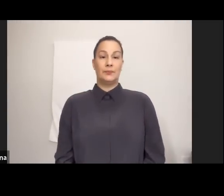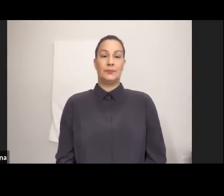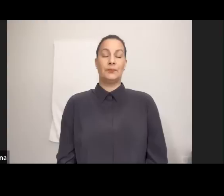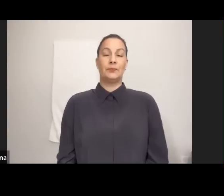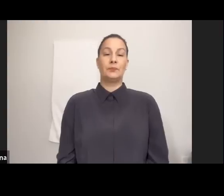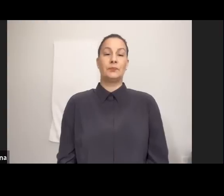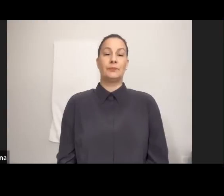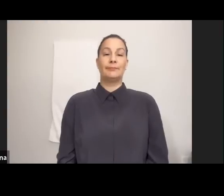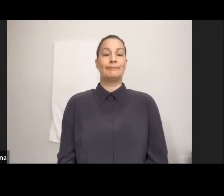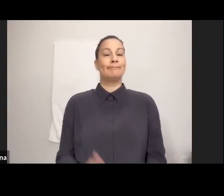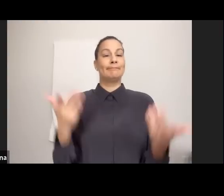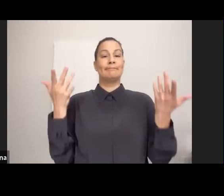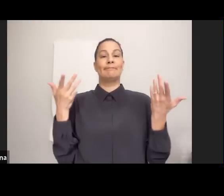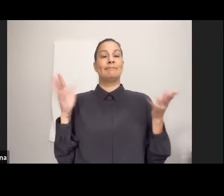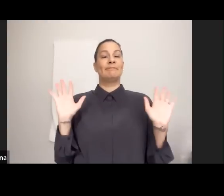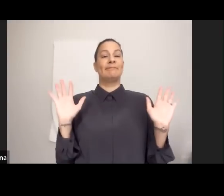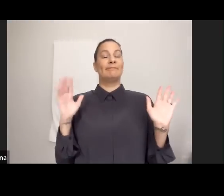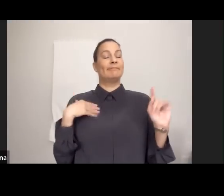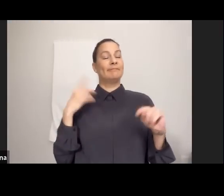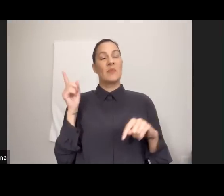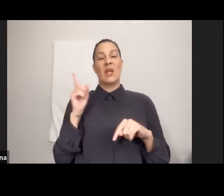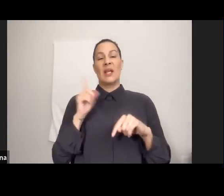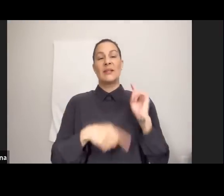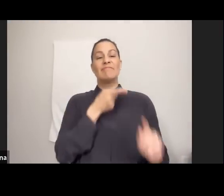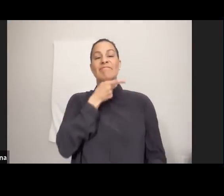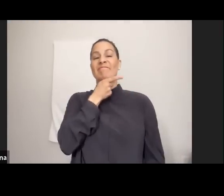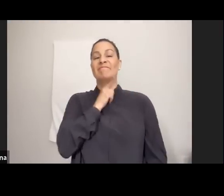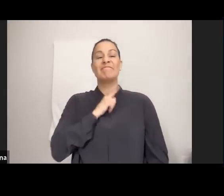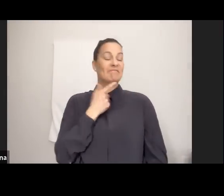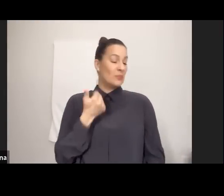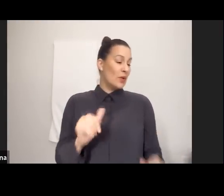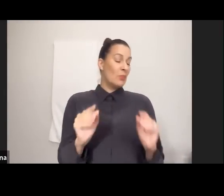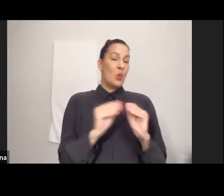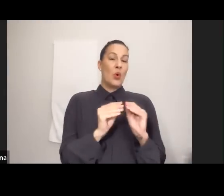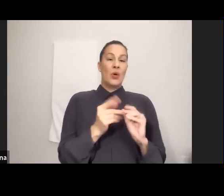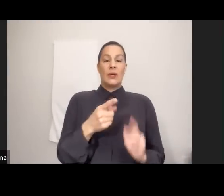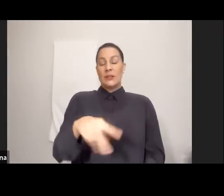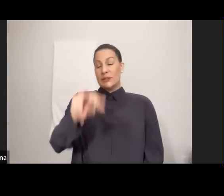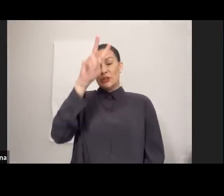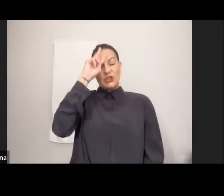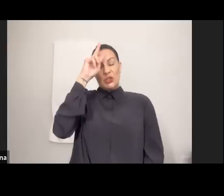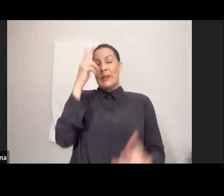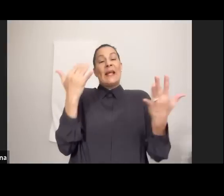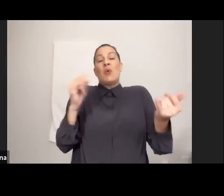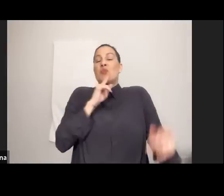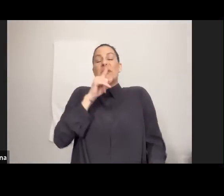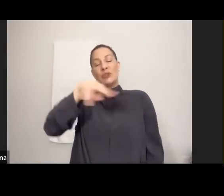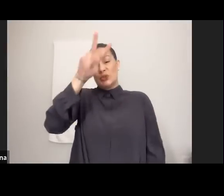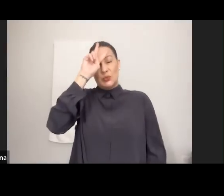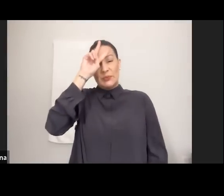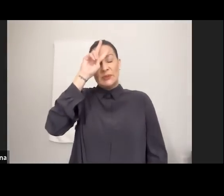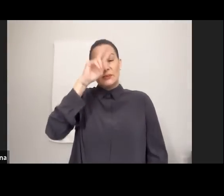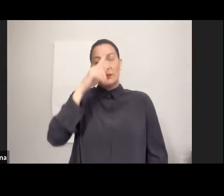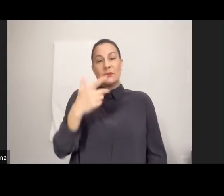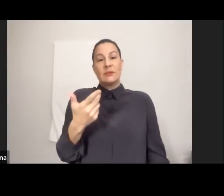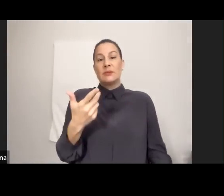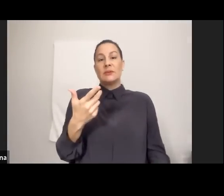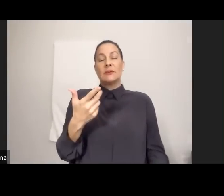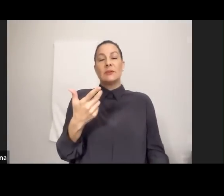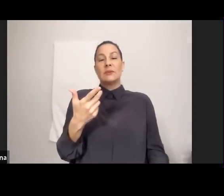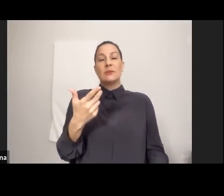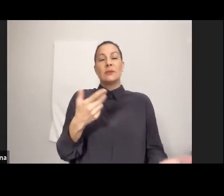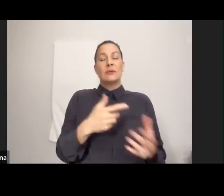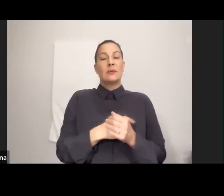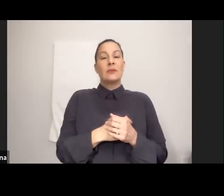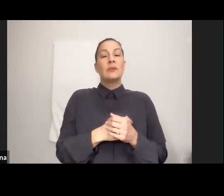I'm done. I can't take no more. This is just stupid at this point. Just stupid, because tomorrow we're still all going to be